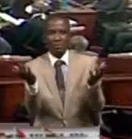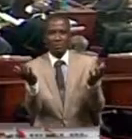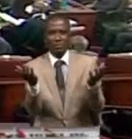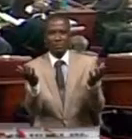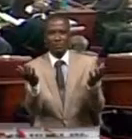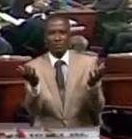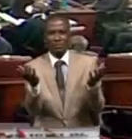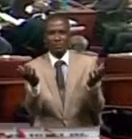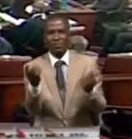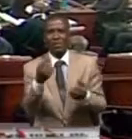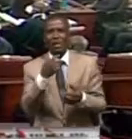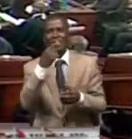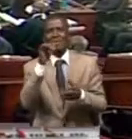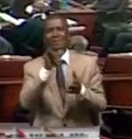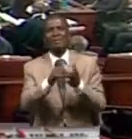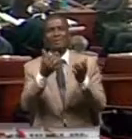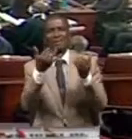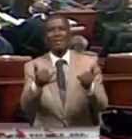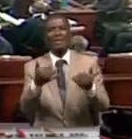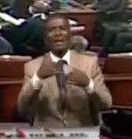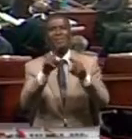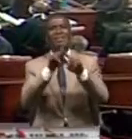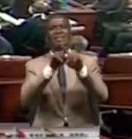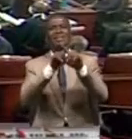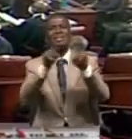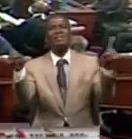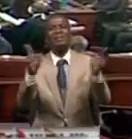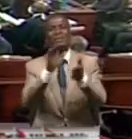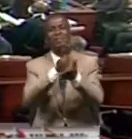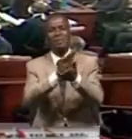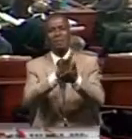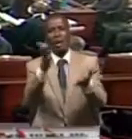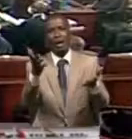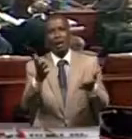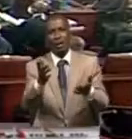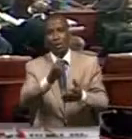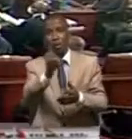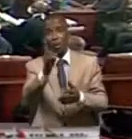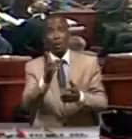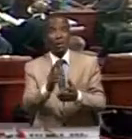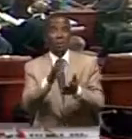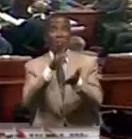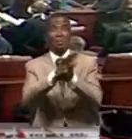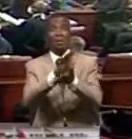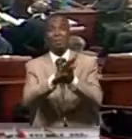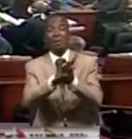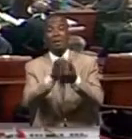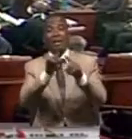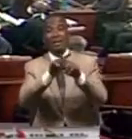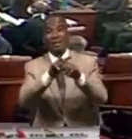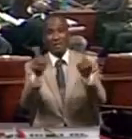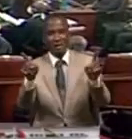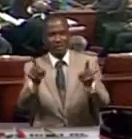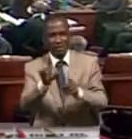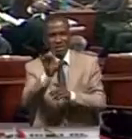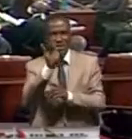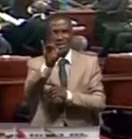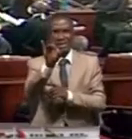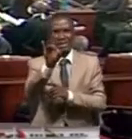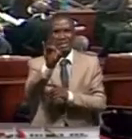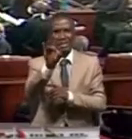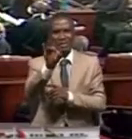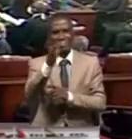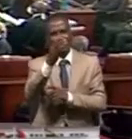Yes, but I'm saying apparently he has a different one because he's quoting from a document which he says showed up at 8-something.